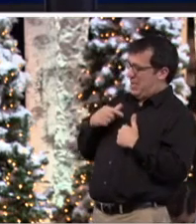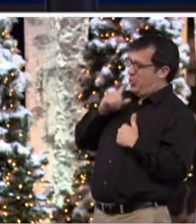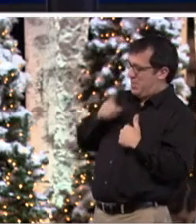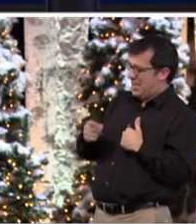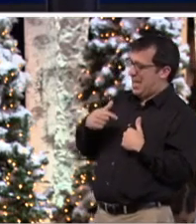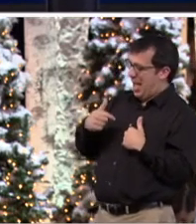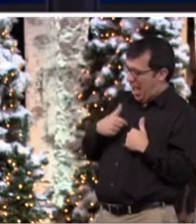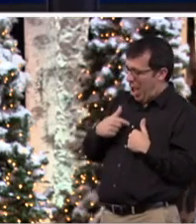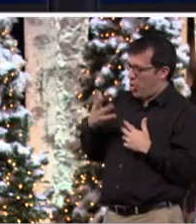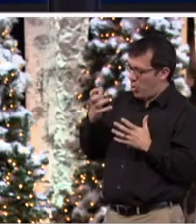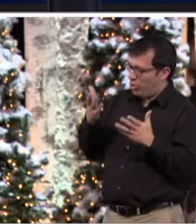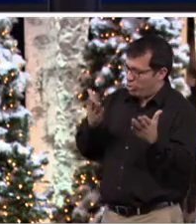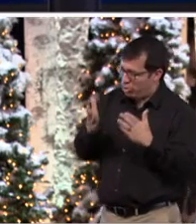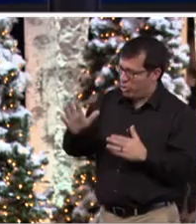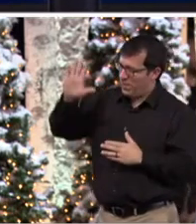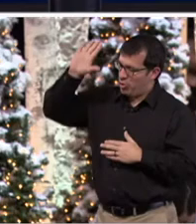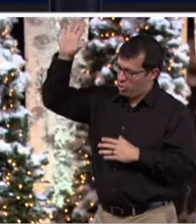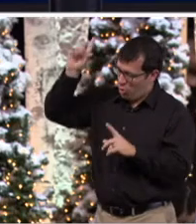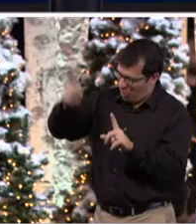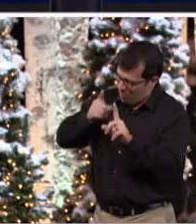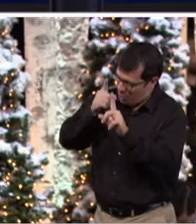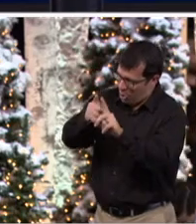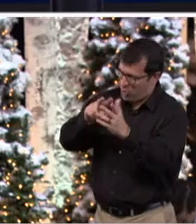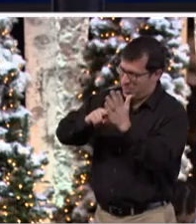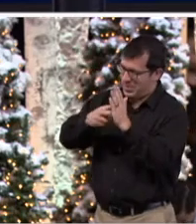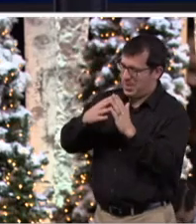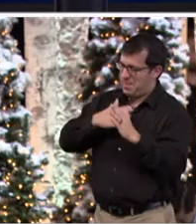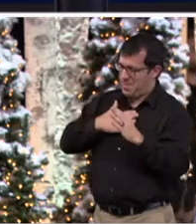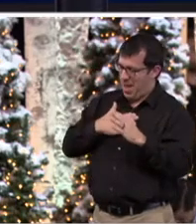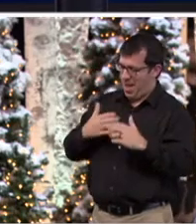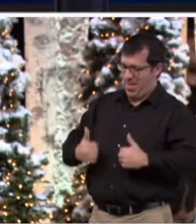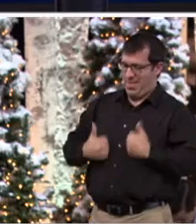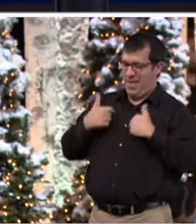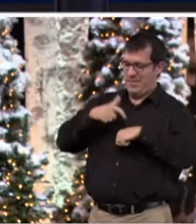And I want to serve your purpose in my generation.